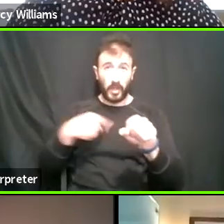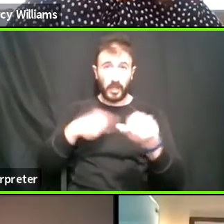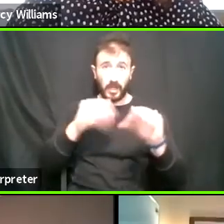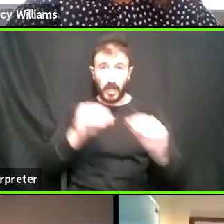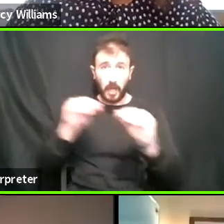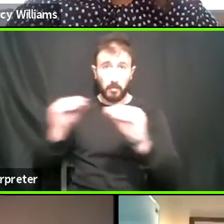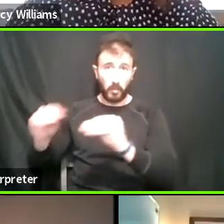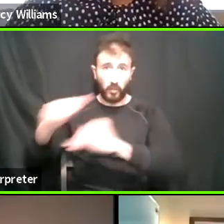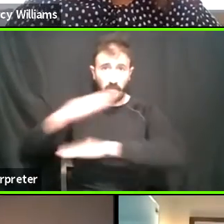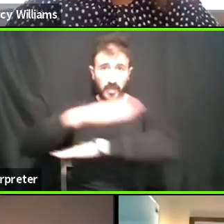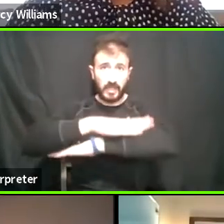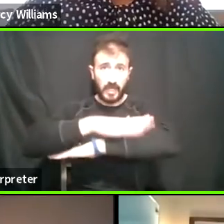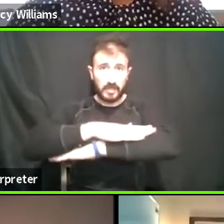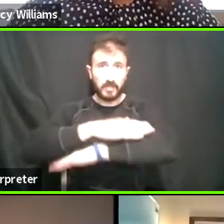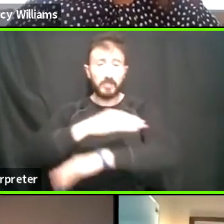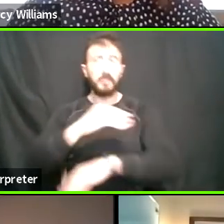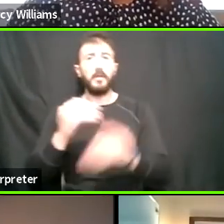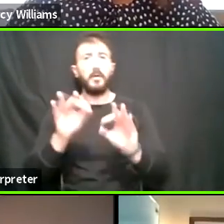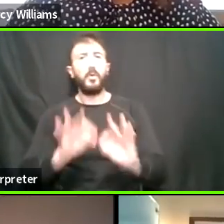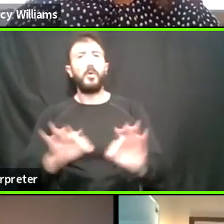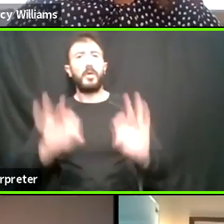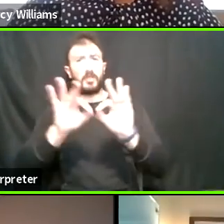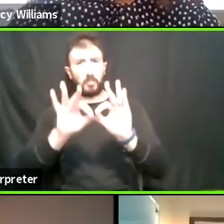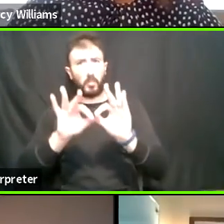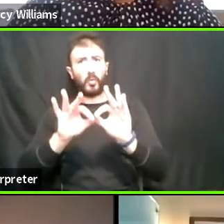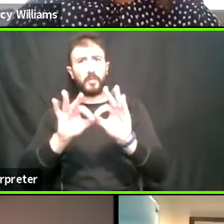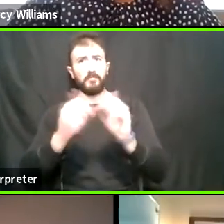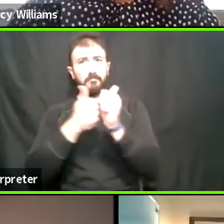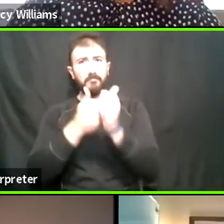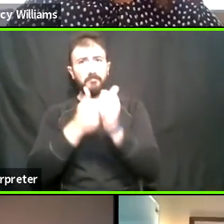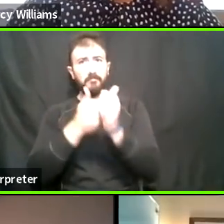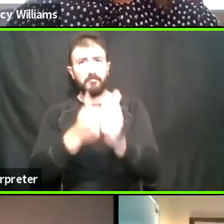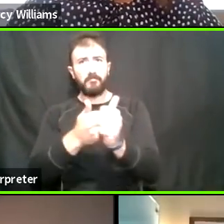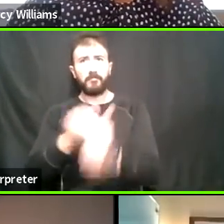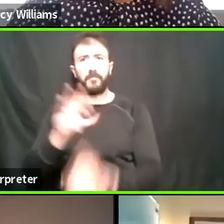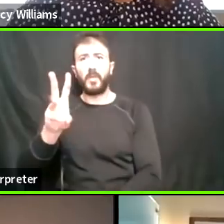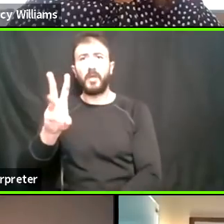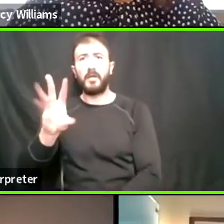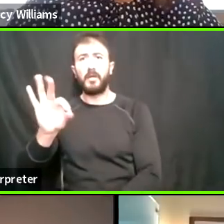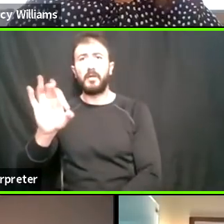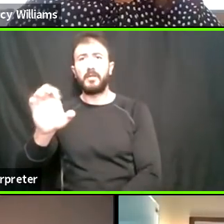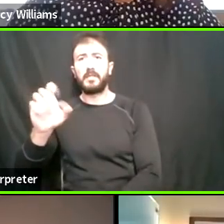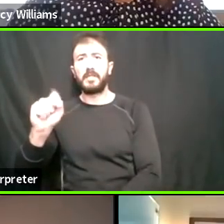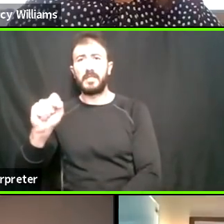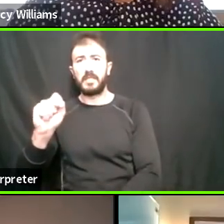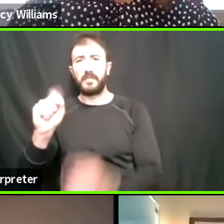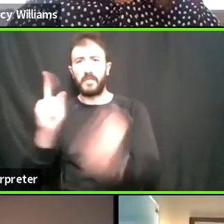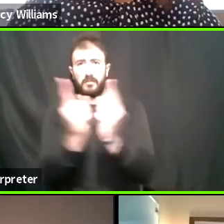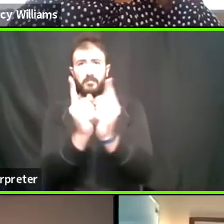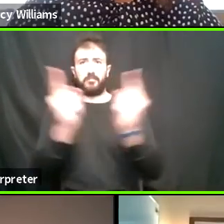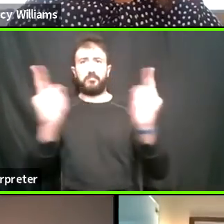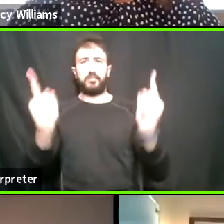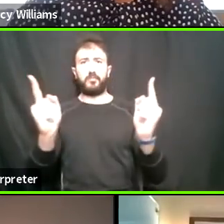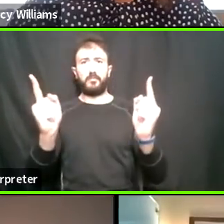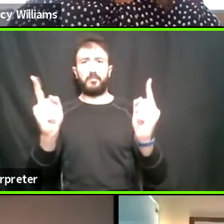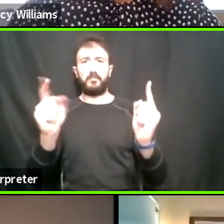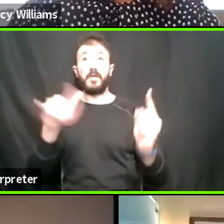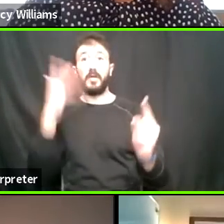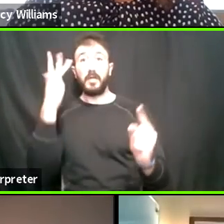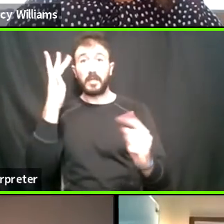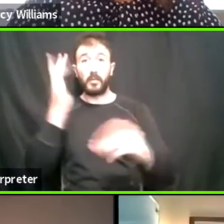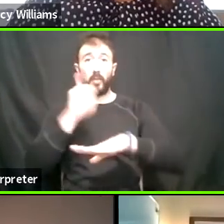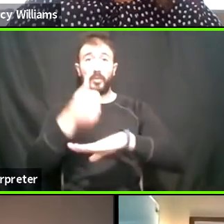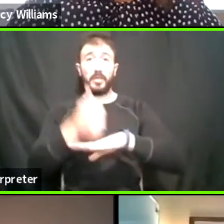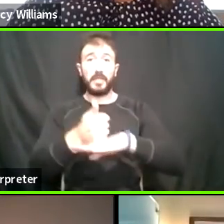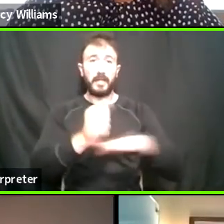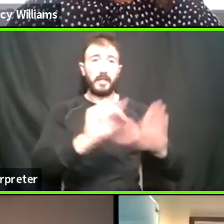Well, what's important is that we're maintaining the 6-foot social distancing. And that's why we're marking the floor so that we can reset these classrooms quickly